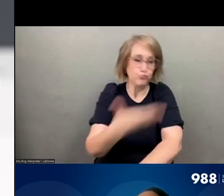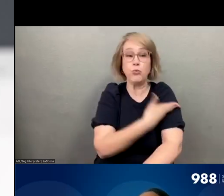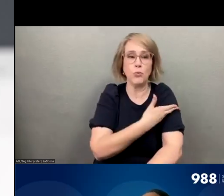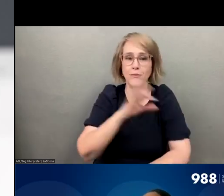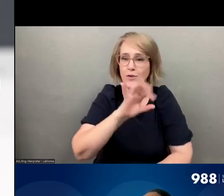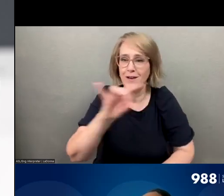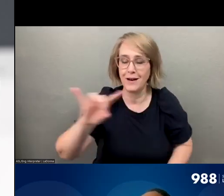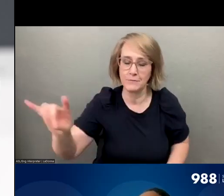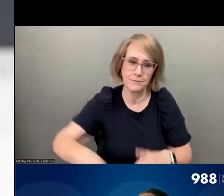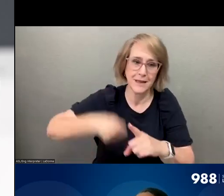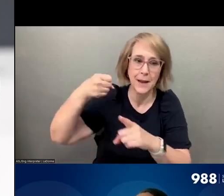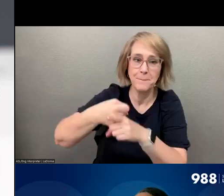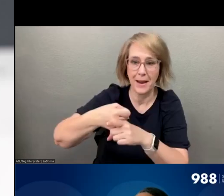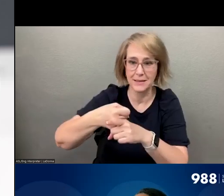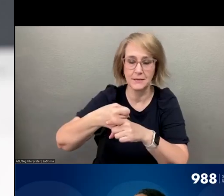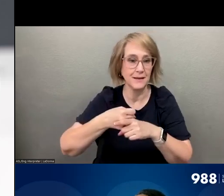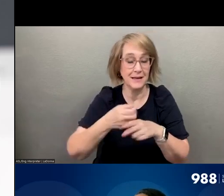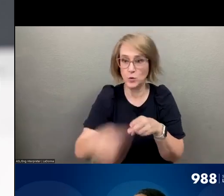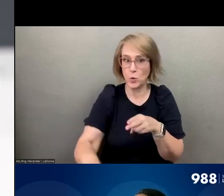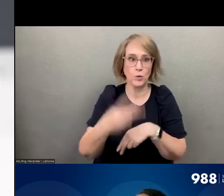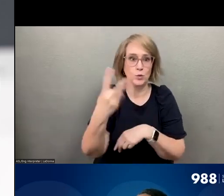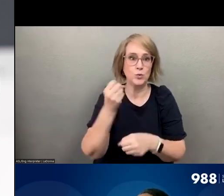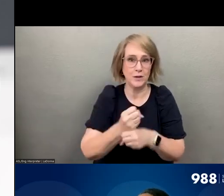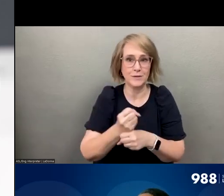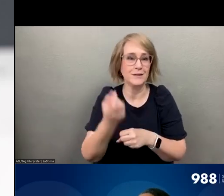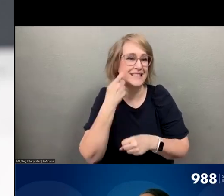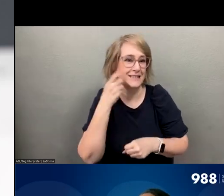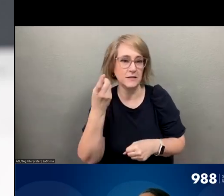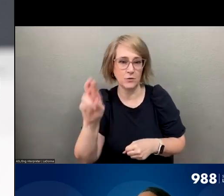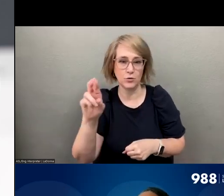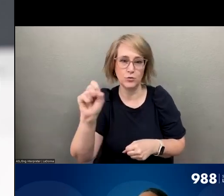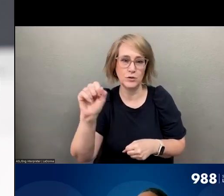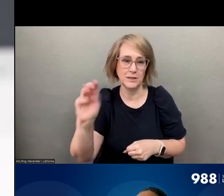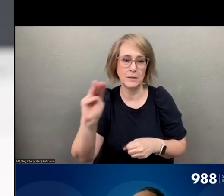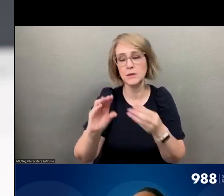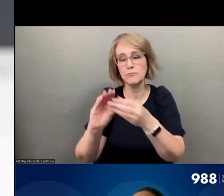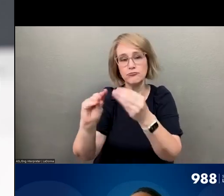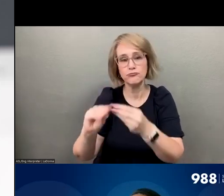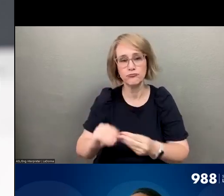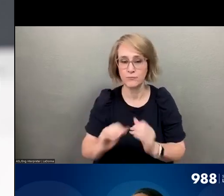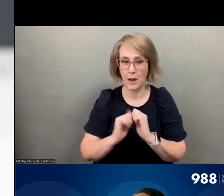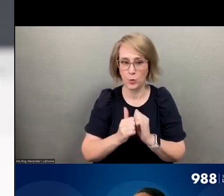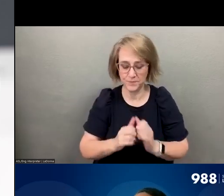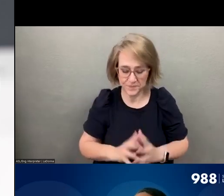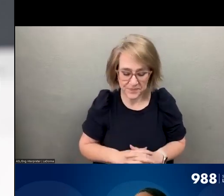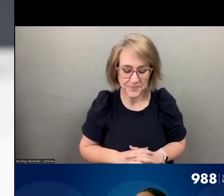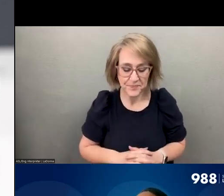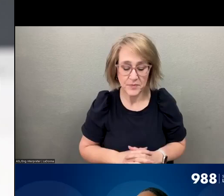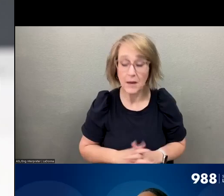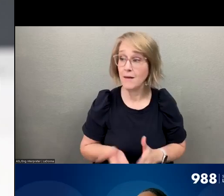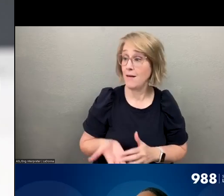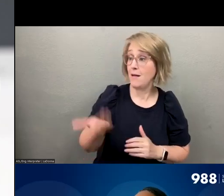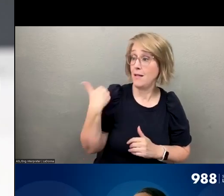has made in this very, very short time, as Dr. Sims mentioned earlier today. So the last time that I was